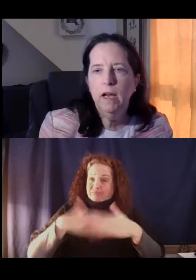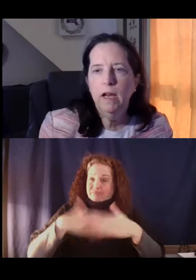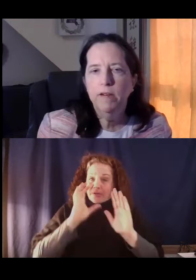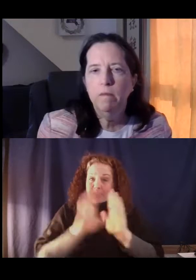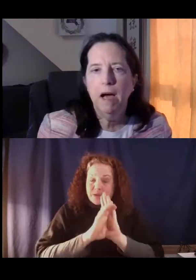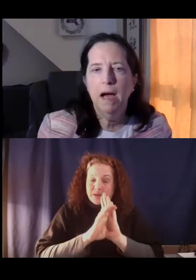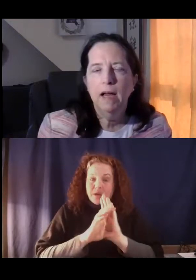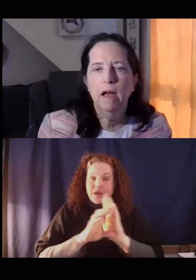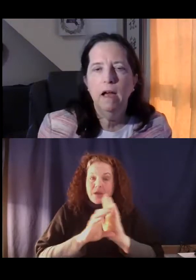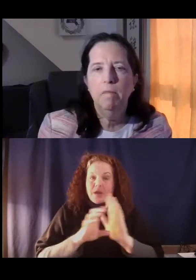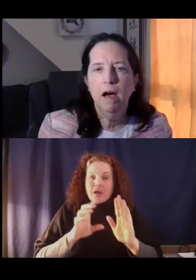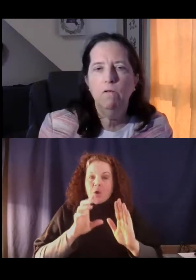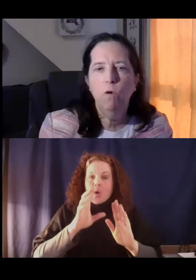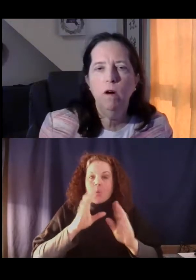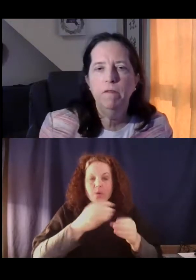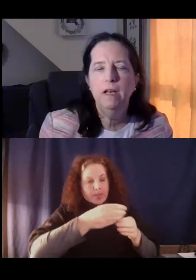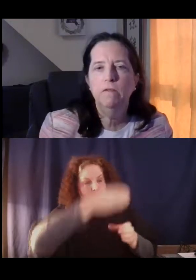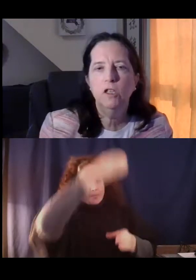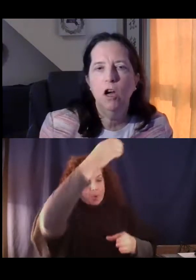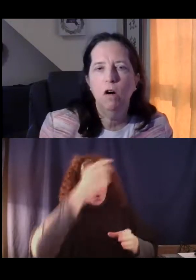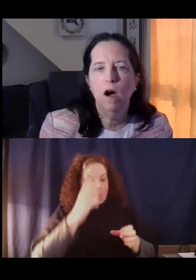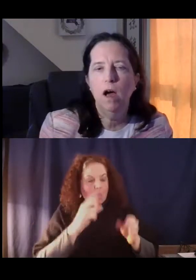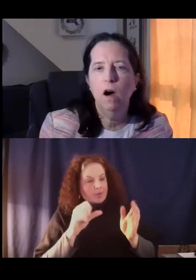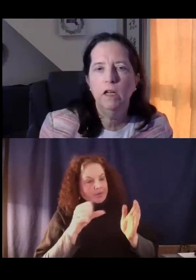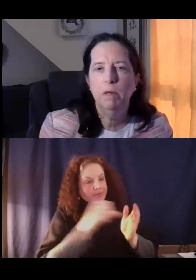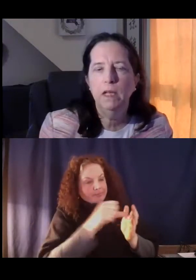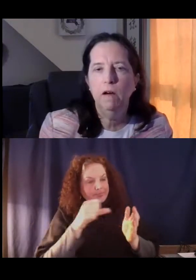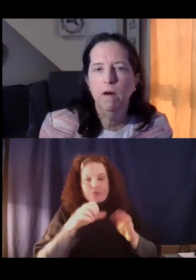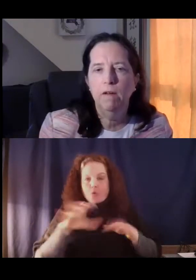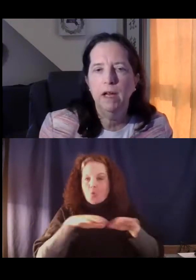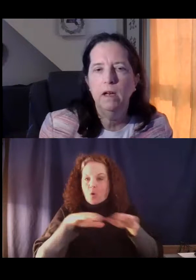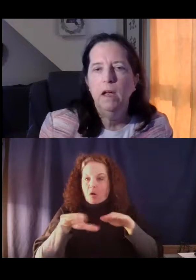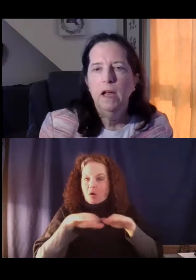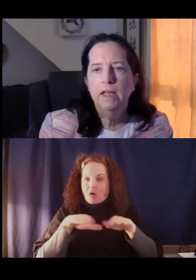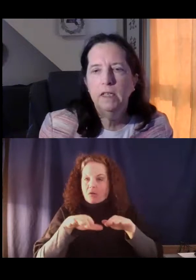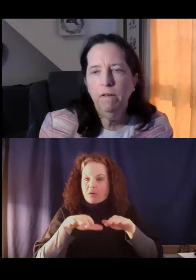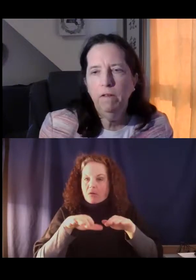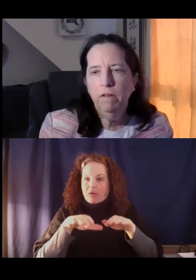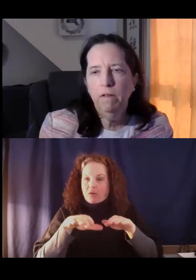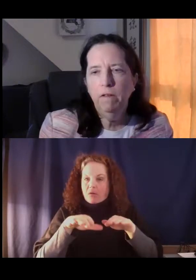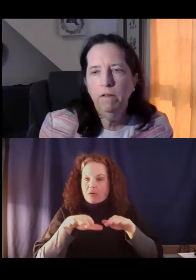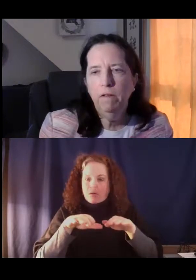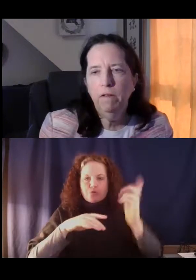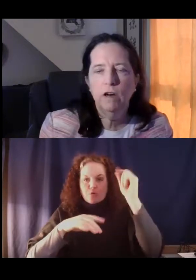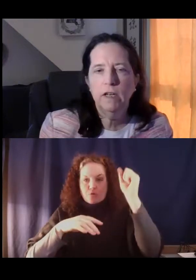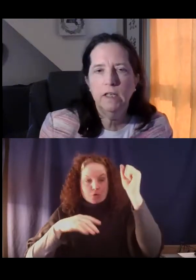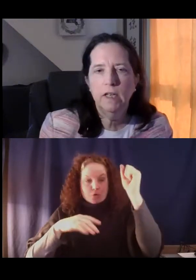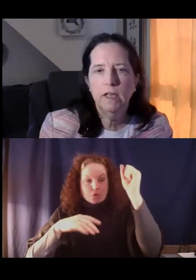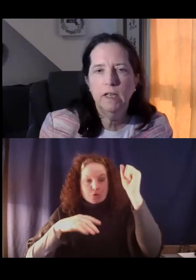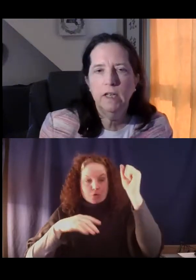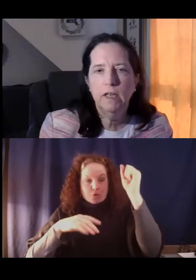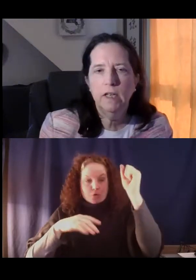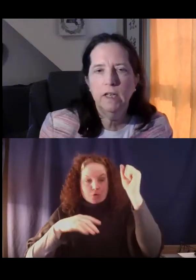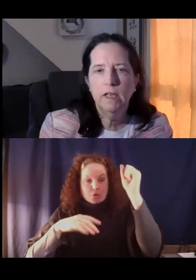totally surrounded by about 4 feet of snow completely around it. It's definitely not